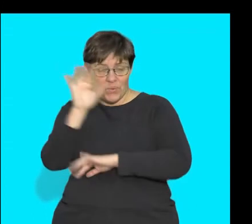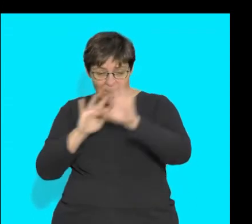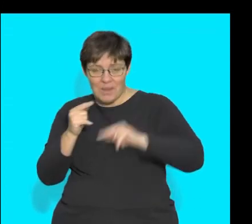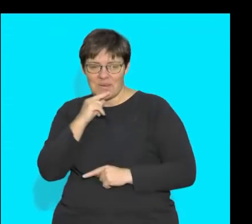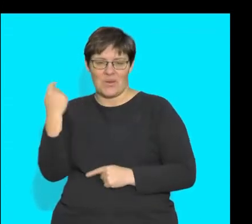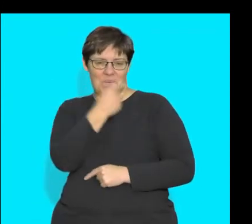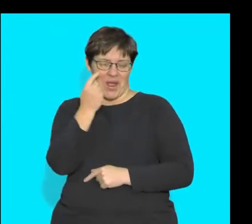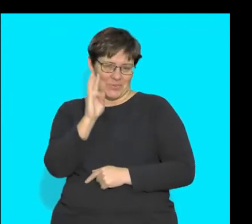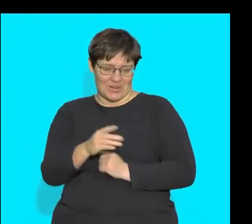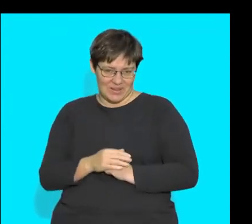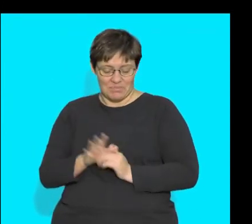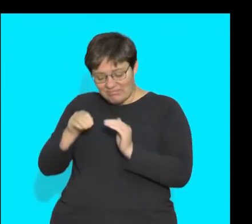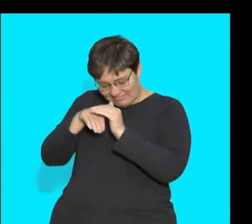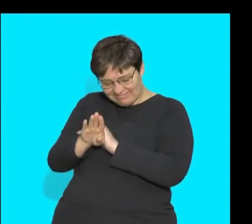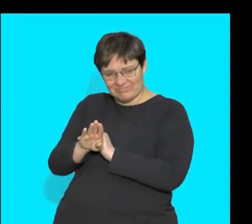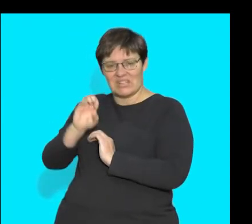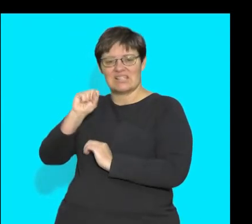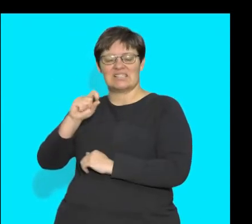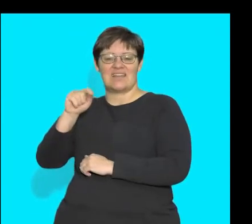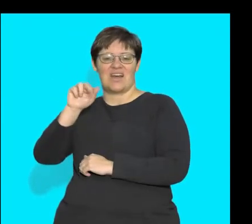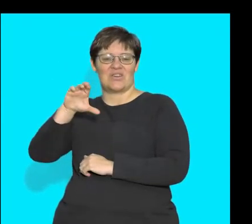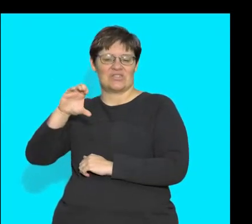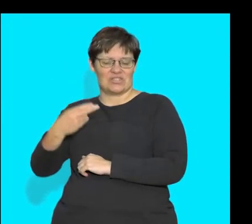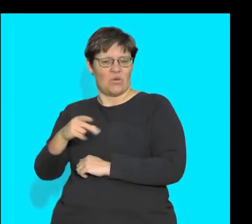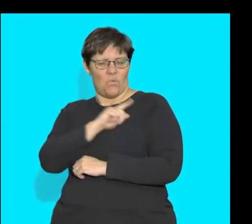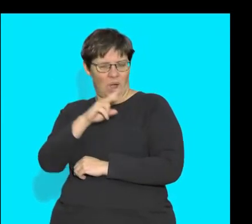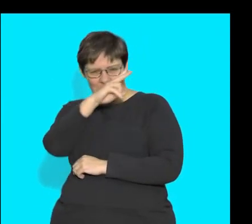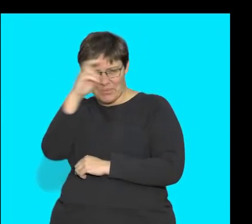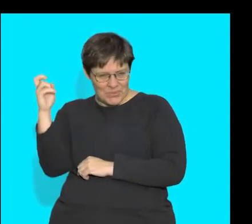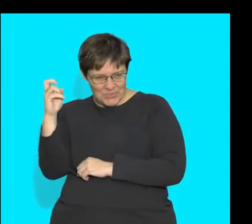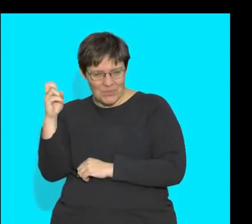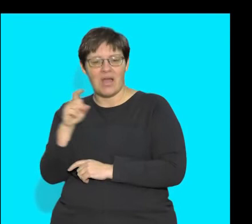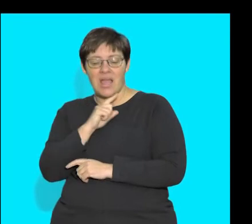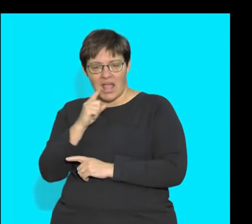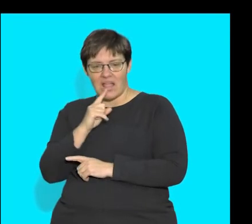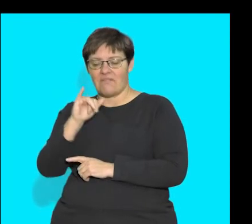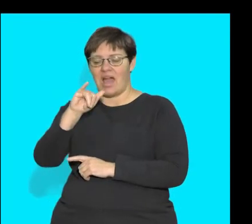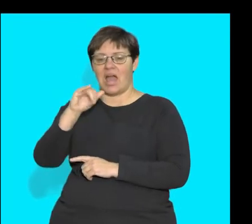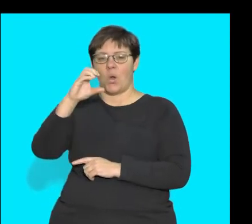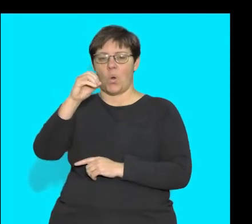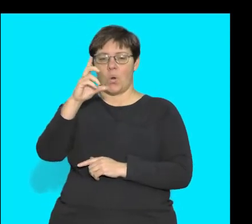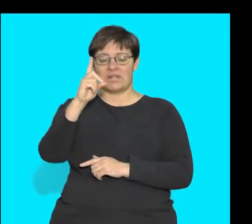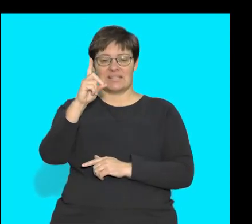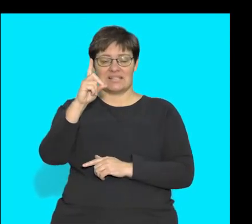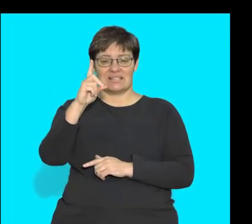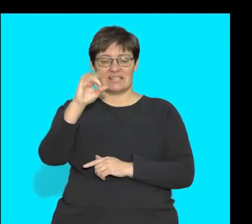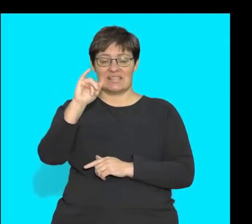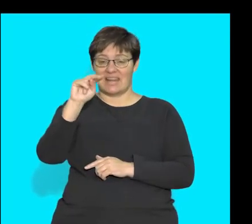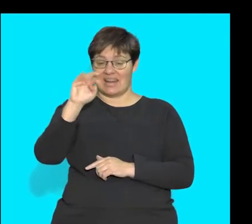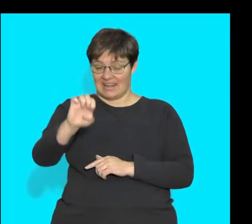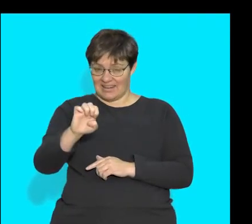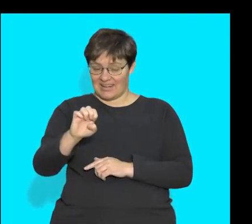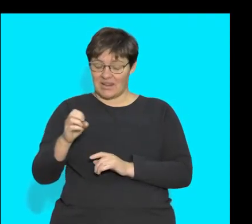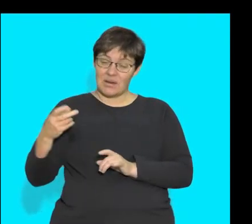right, is storing is starch. Now, why is it this blue color? Because if I put iodine, right, if